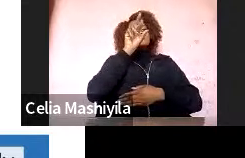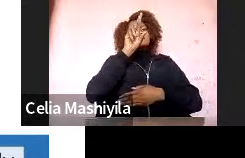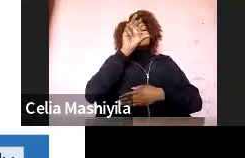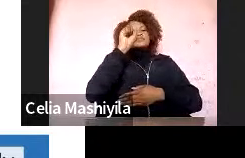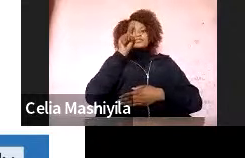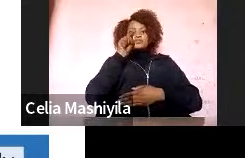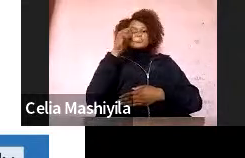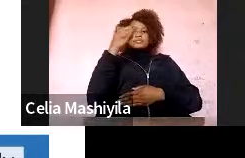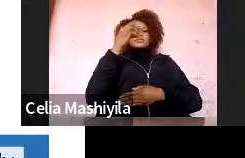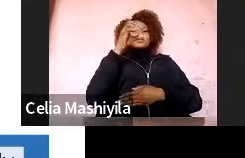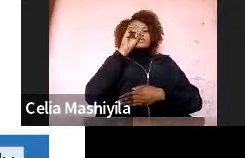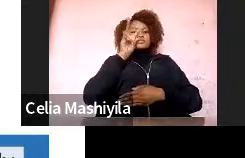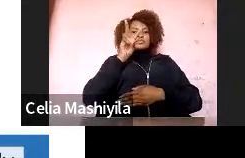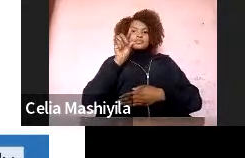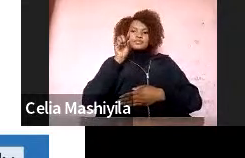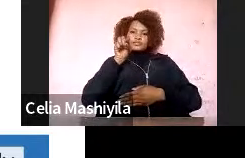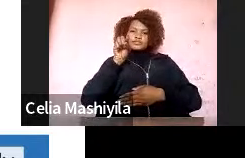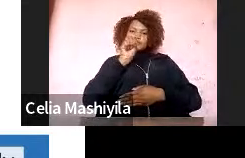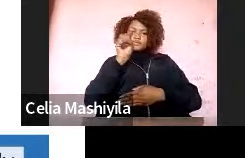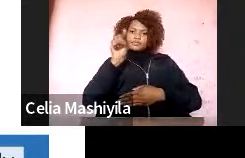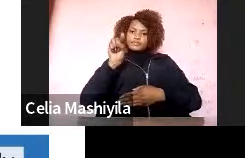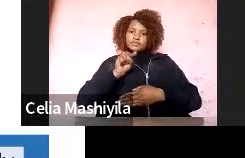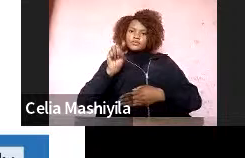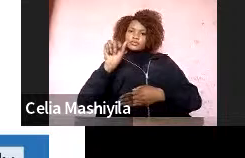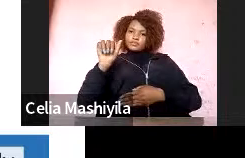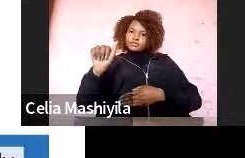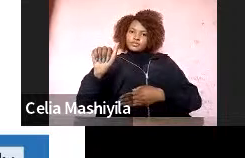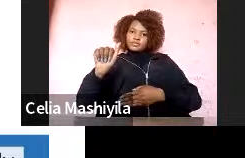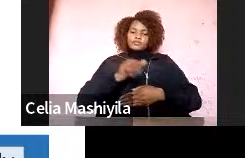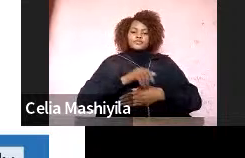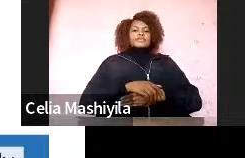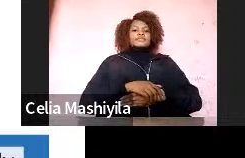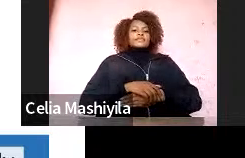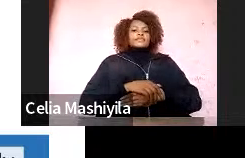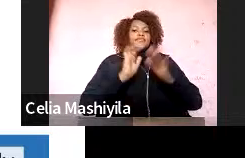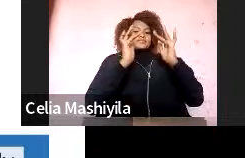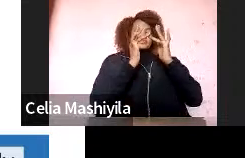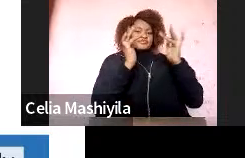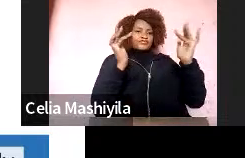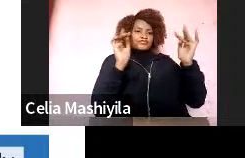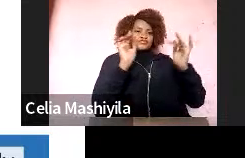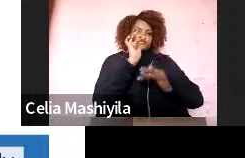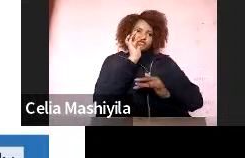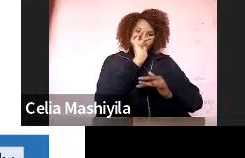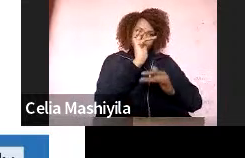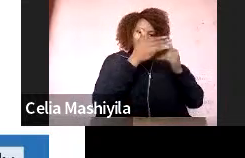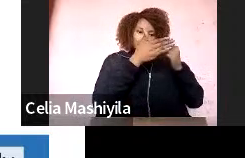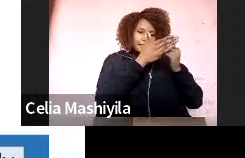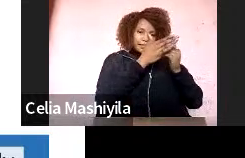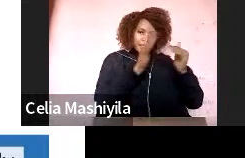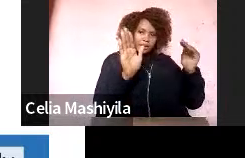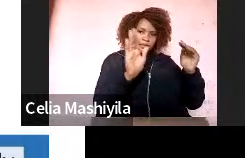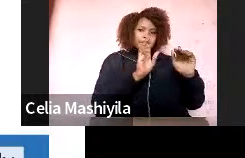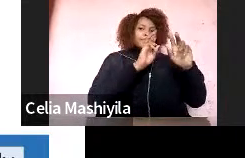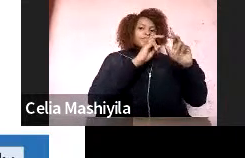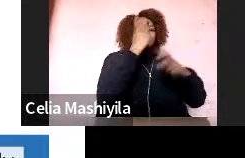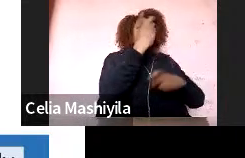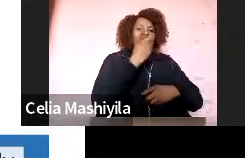www.sars.gov.za. When you are there, search for DA51 form, which should be completed